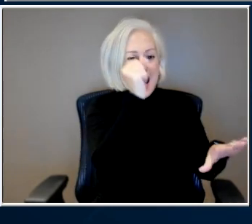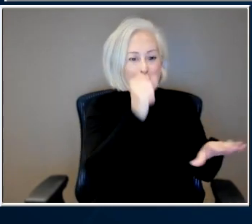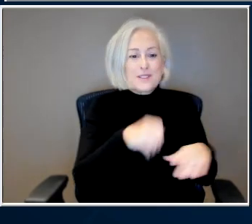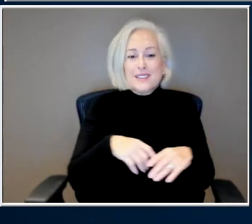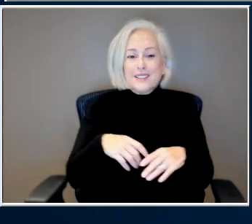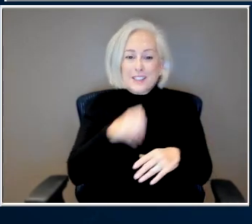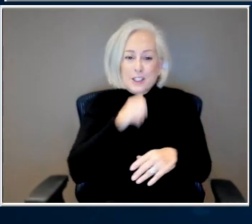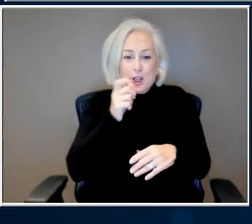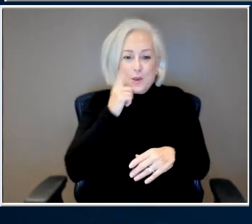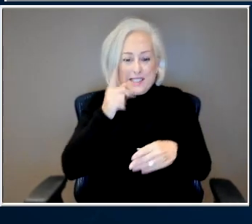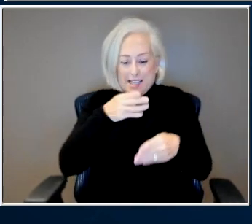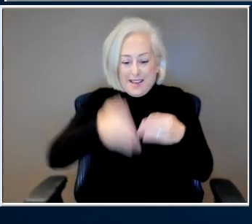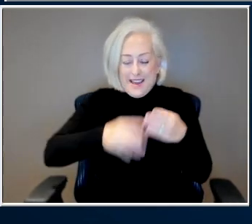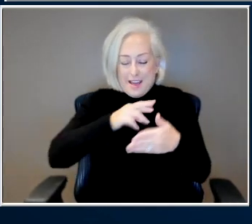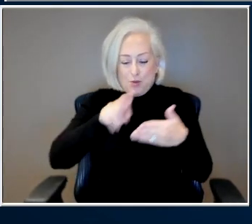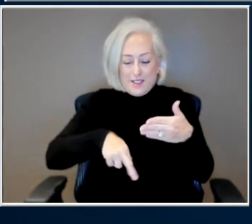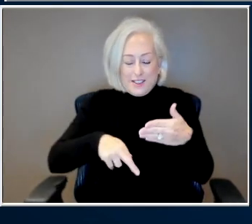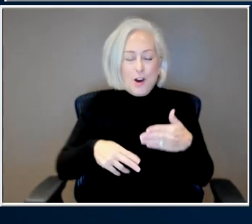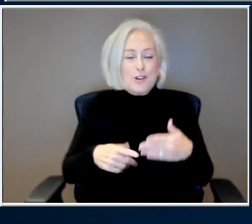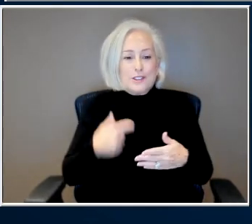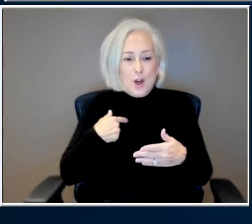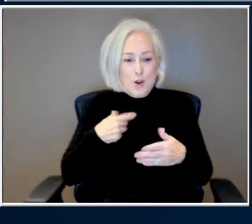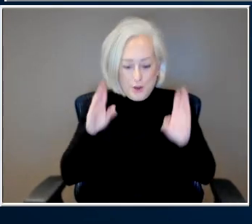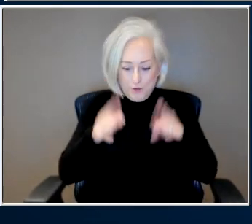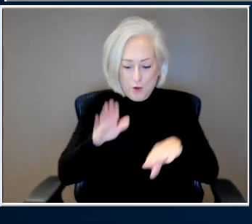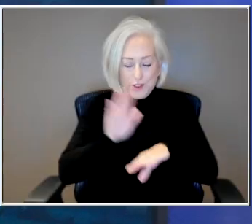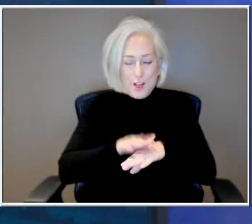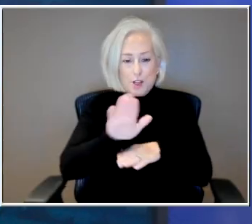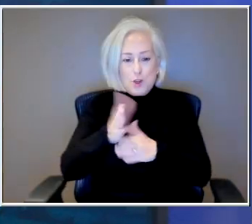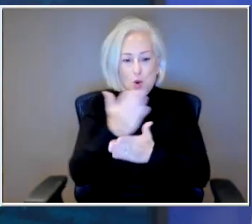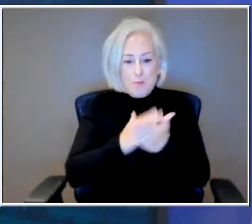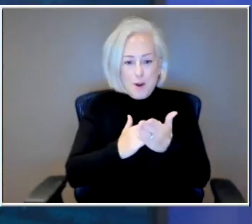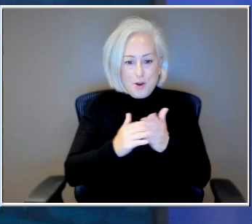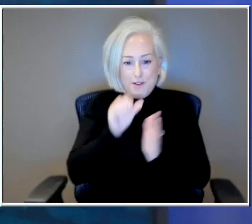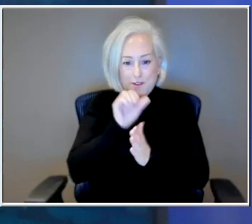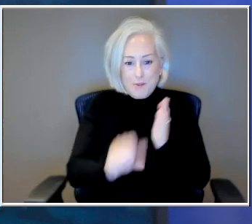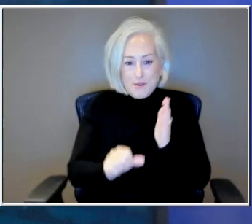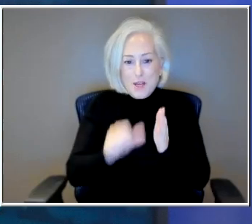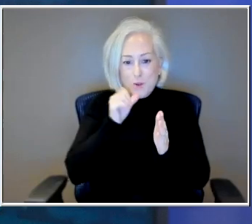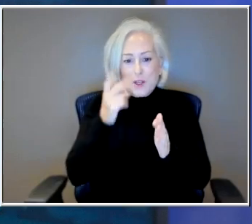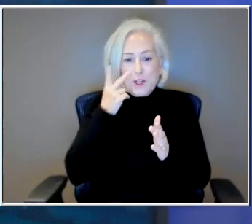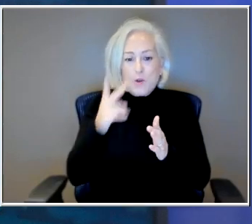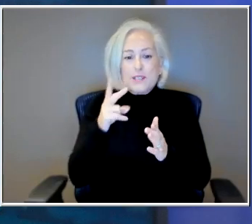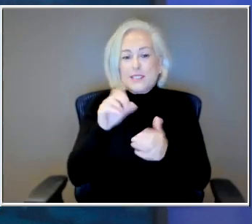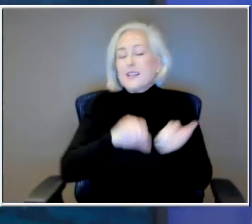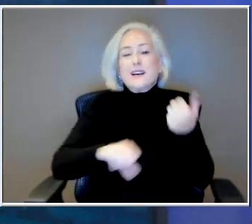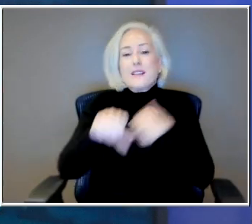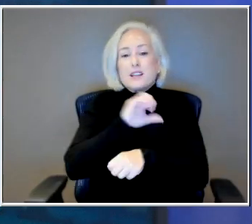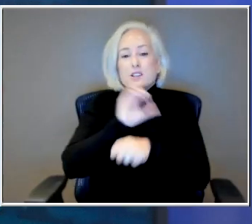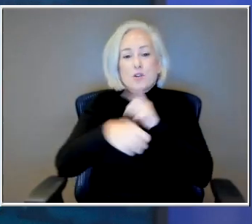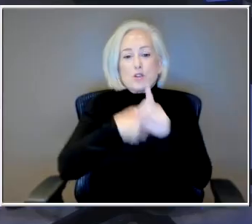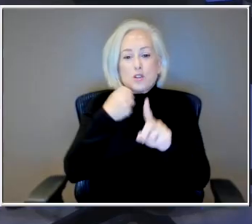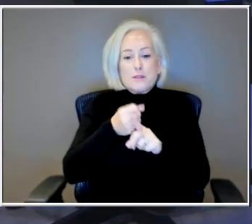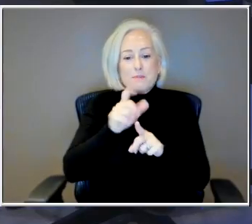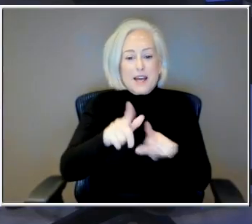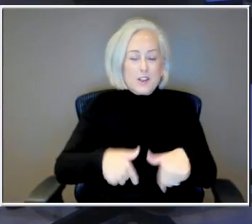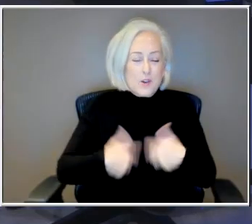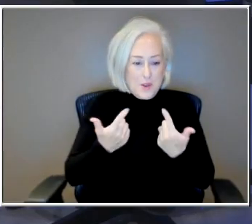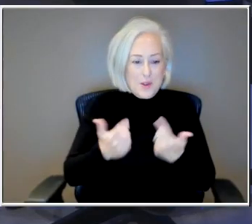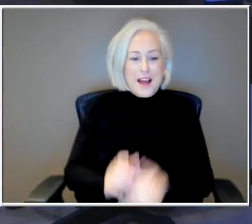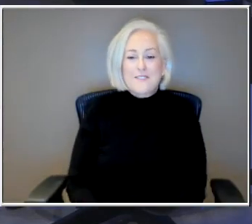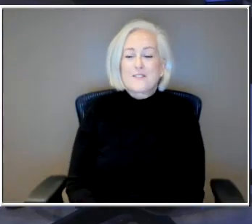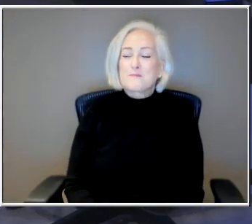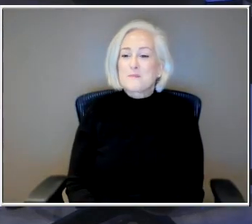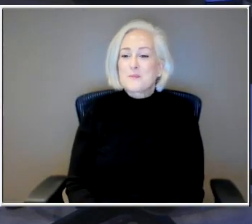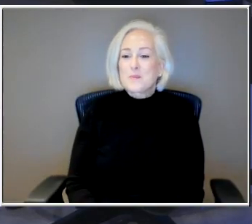are focused on our task, and we don't get to see the social impact, what it can have for their family and their lives. Very cool. So